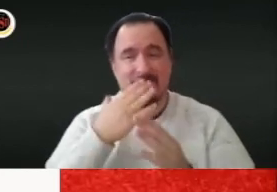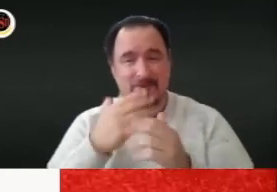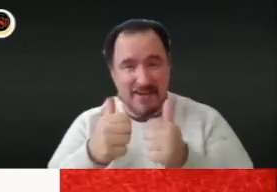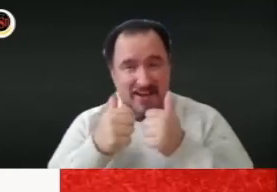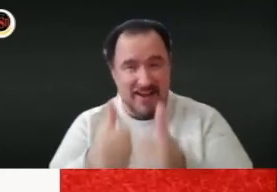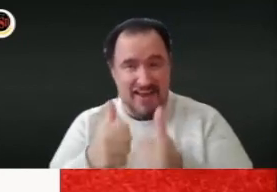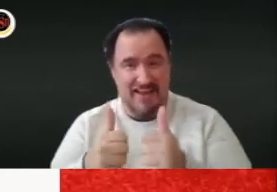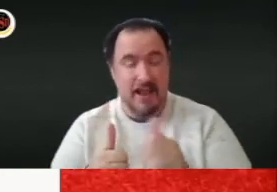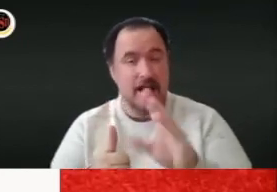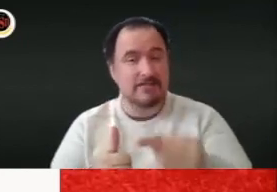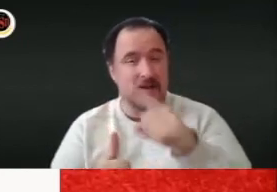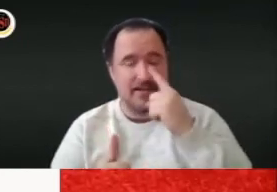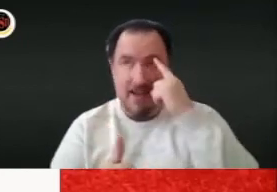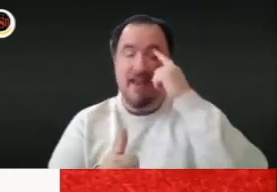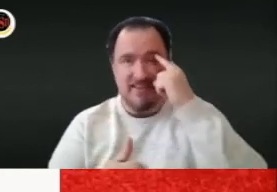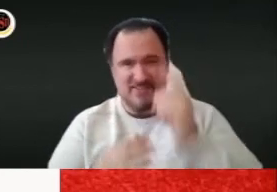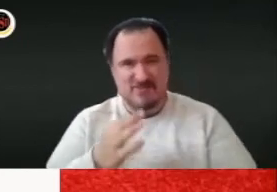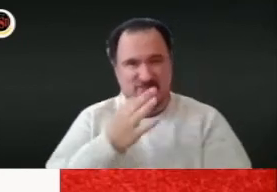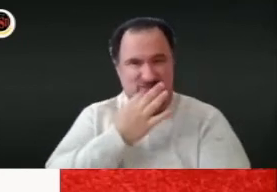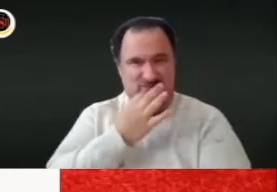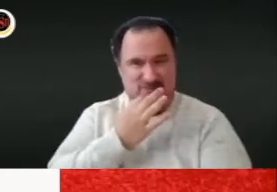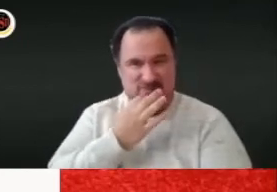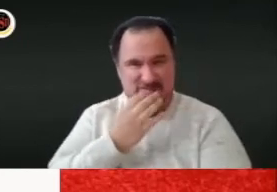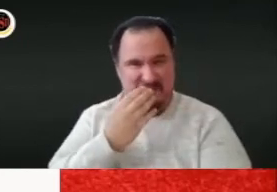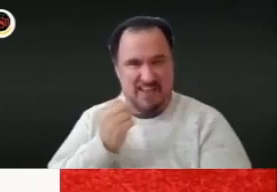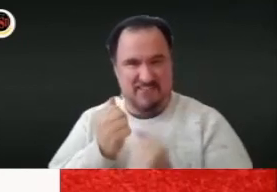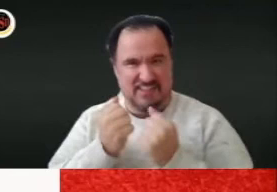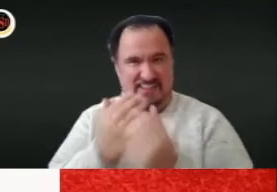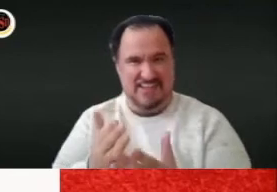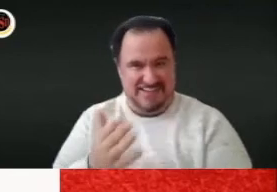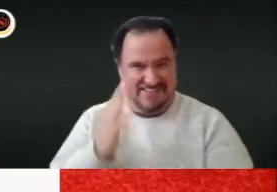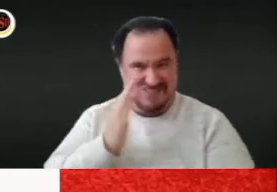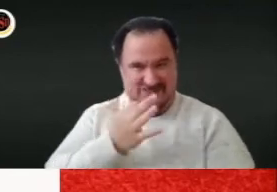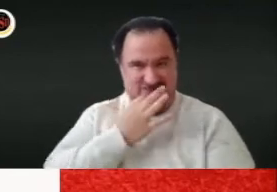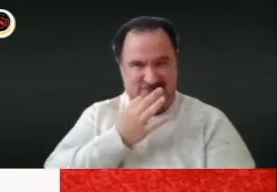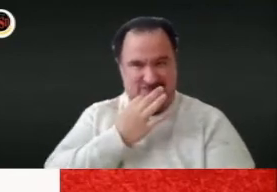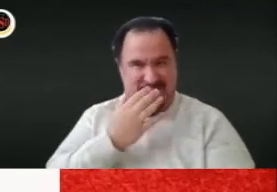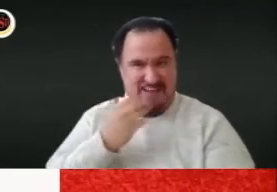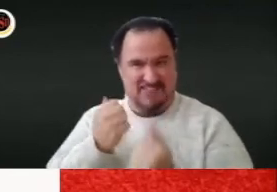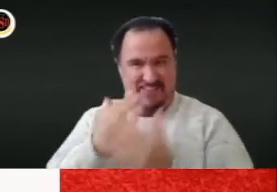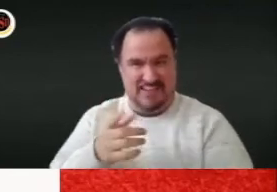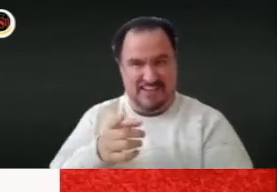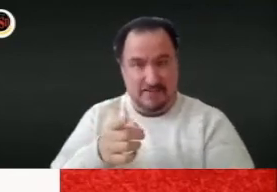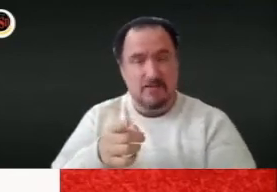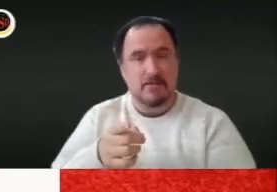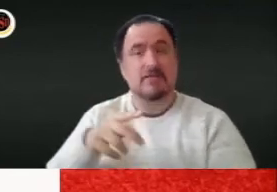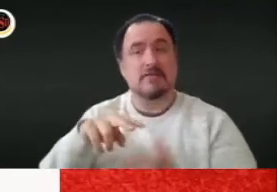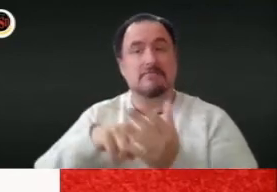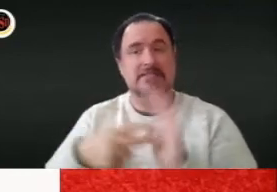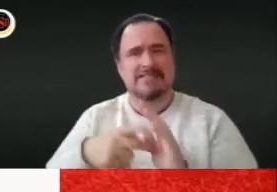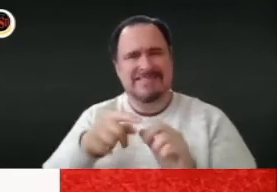Good luck. I hope you have some ideas soon. I'm guessing you